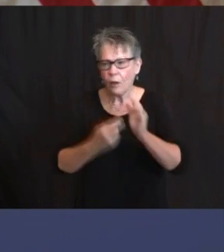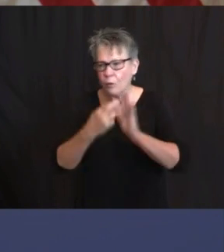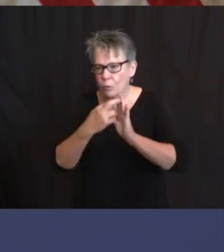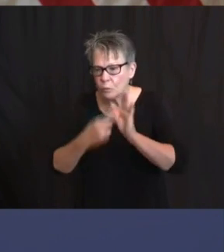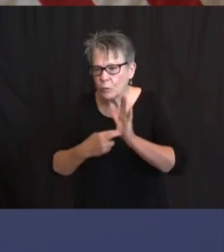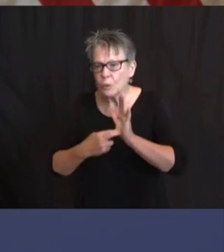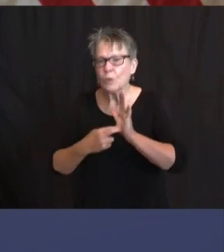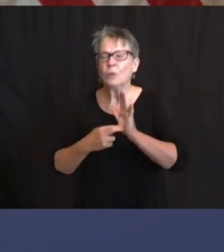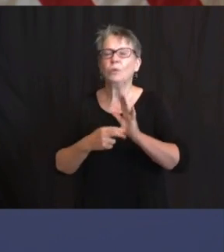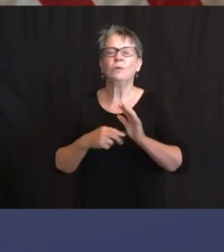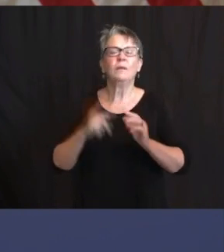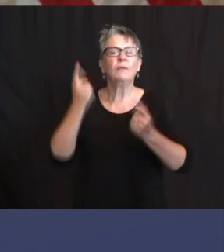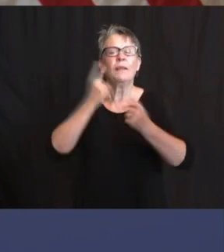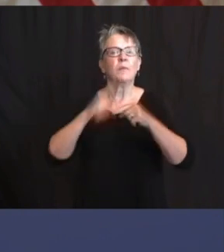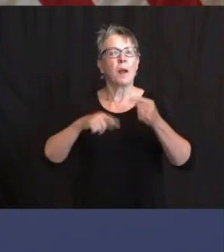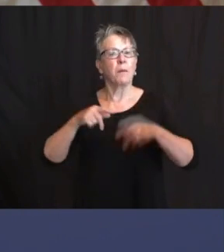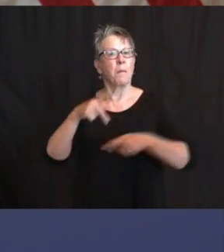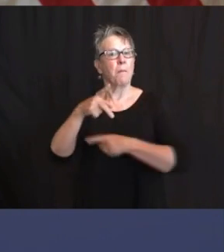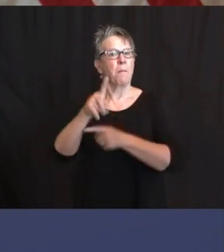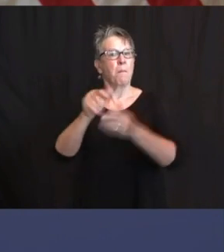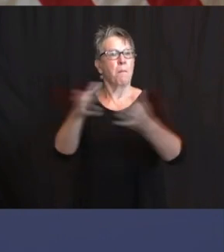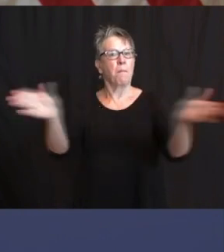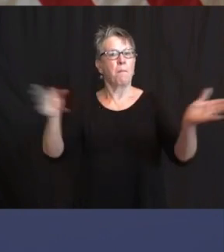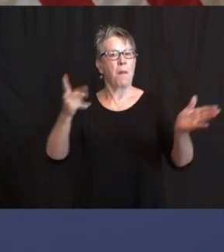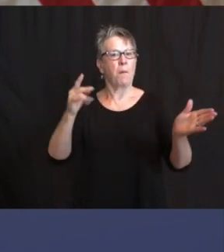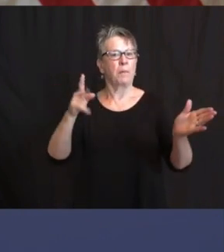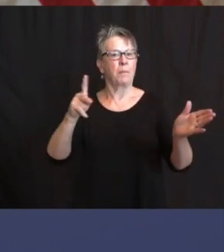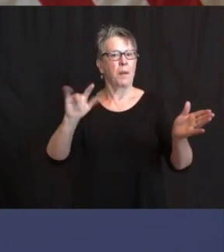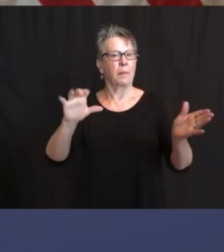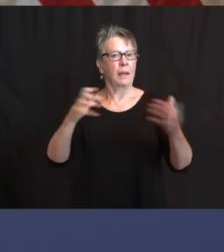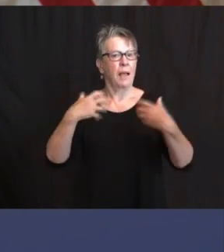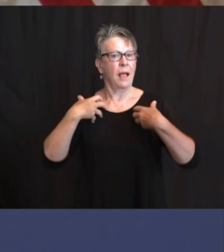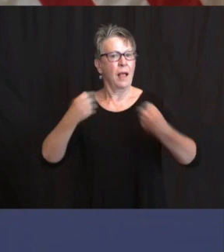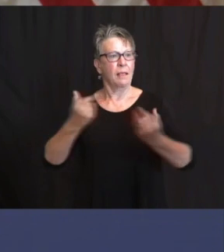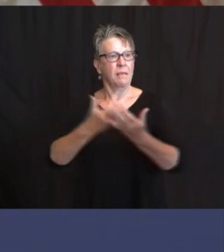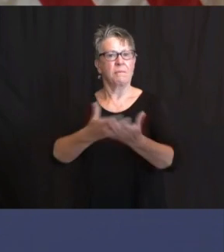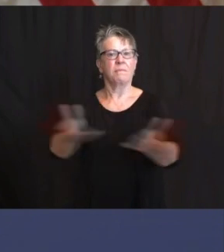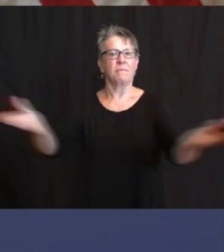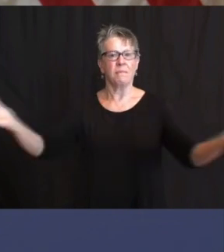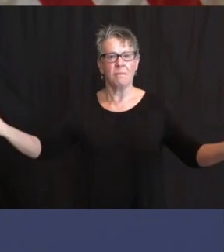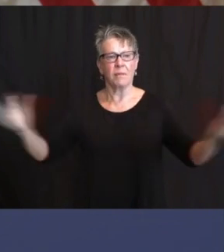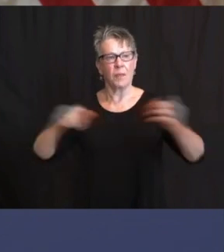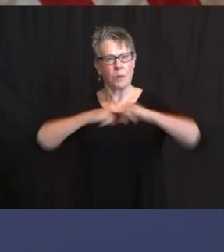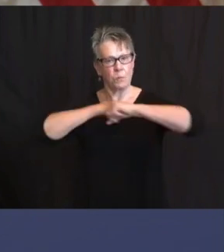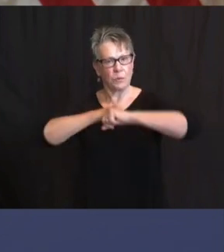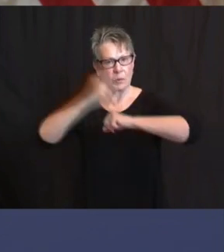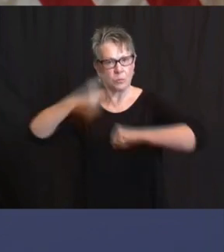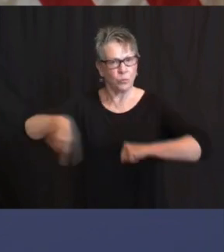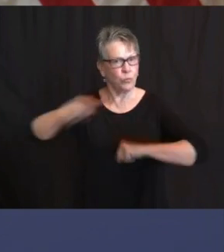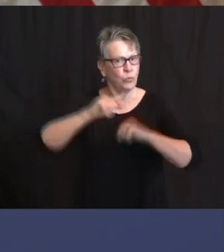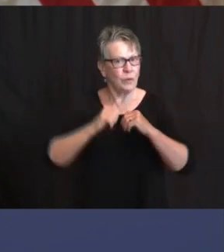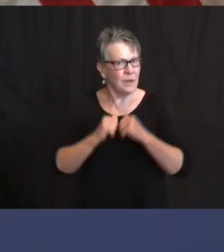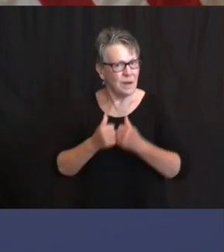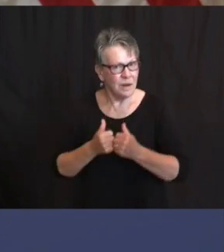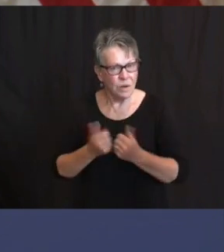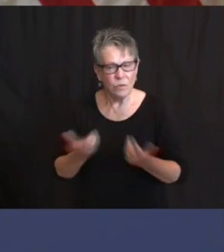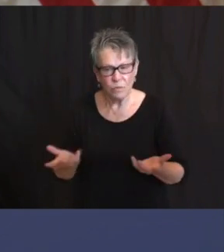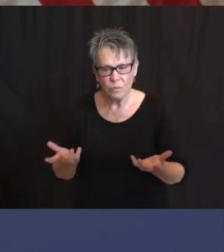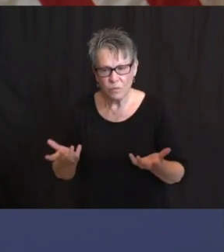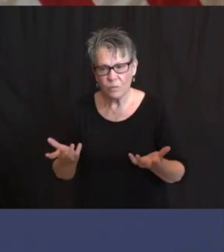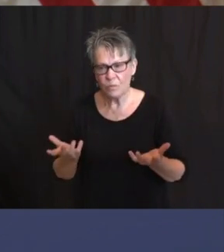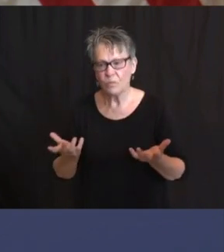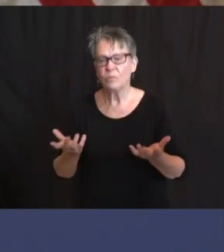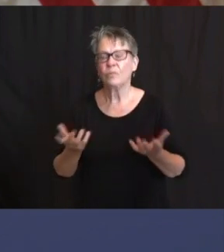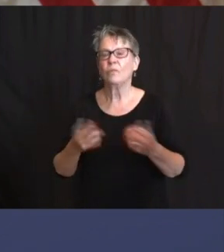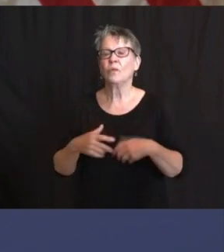measures are in place so educational activity can continue, the health and safety of students, faculty, and staff